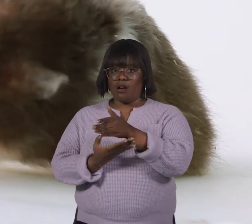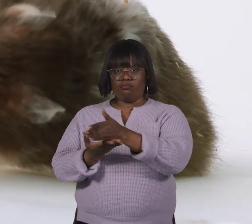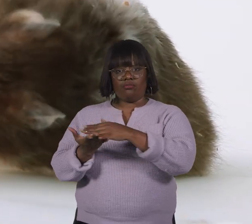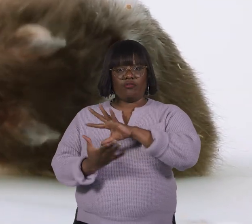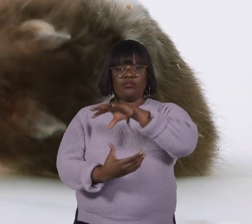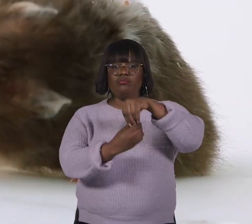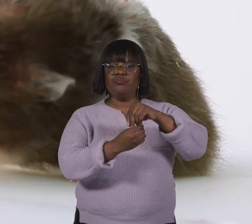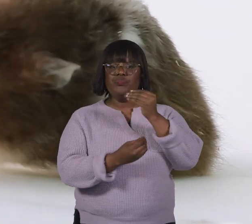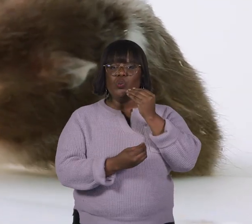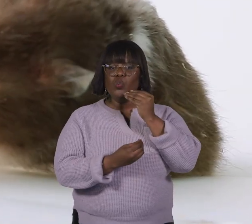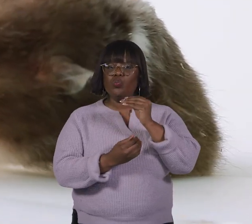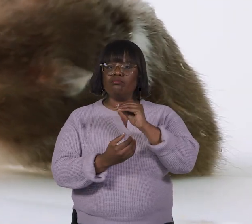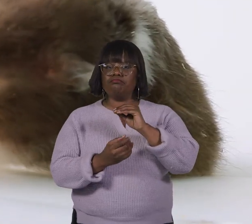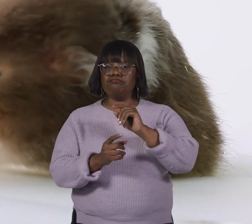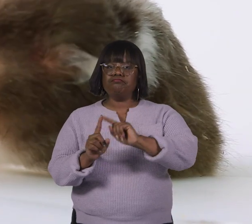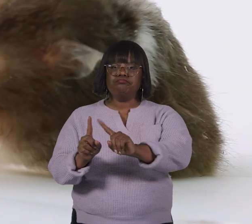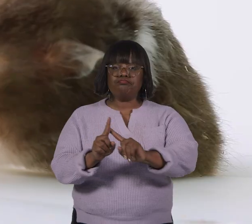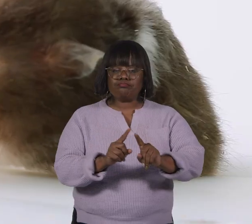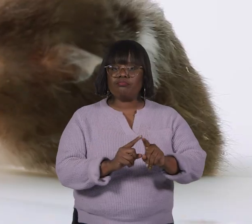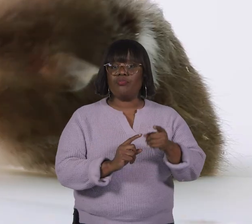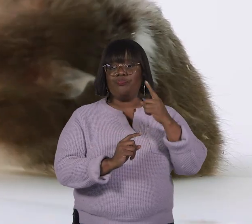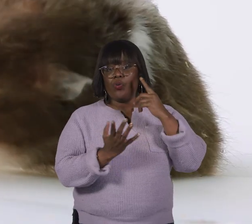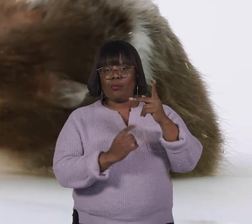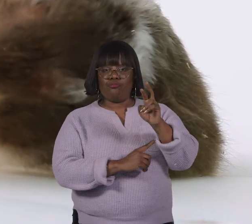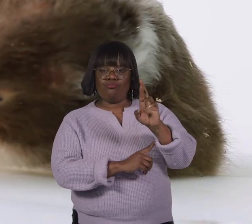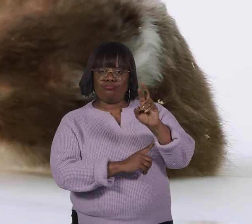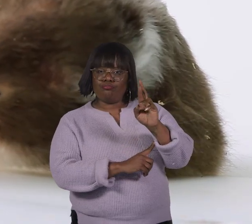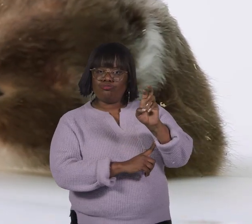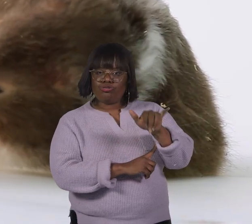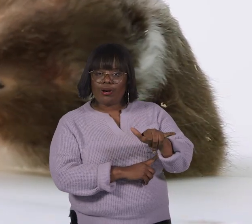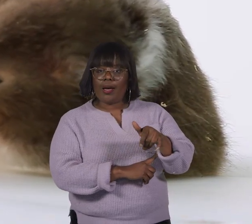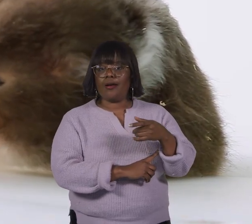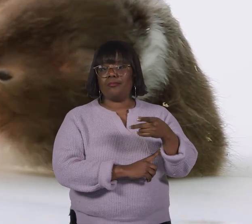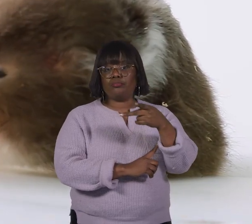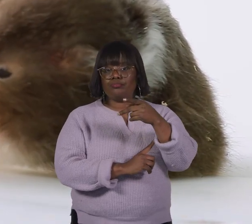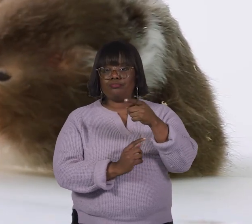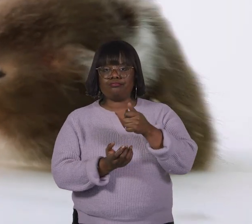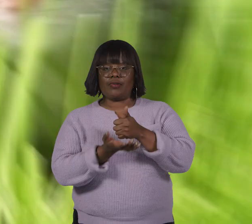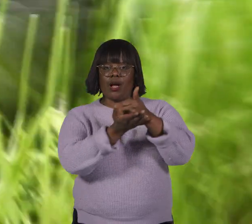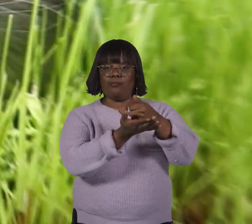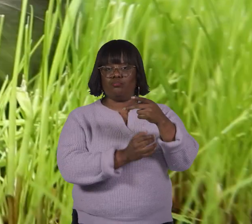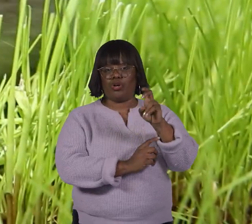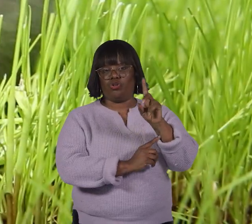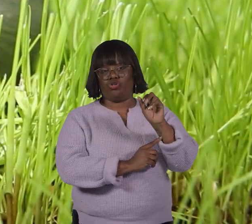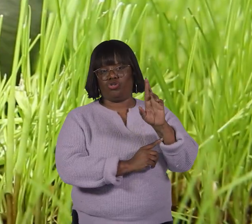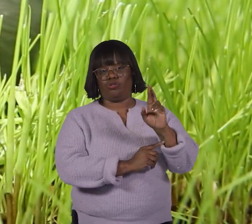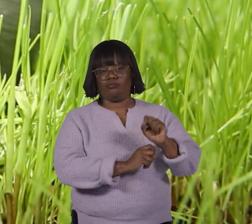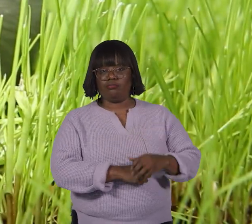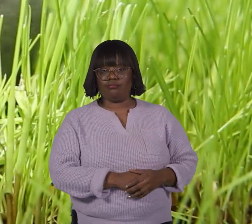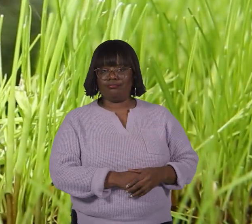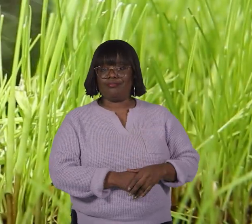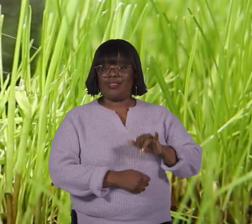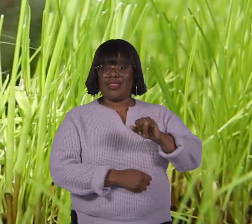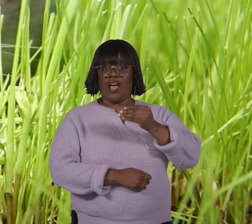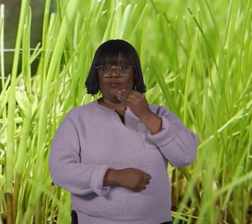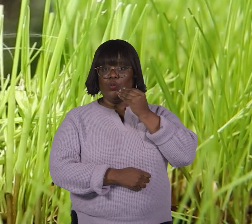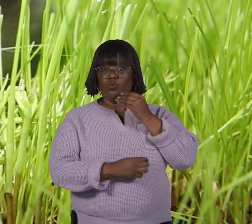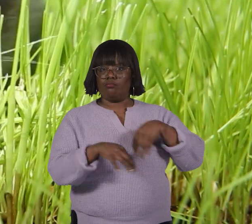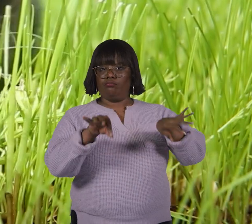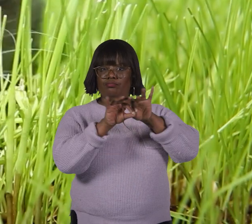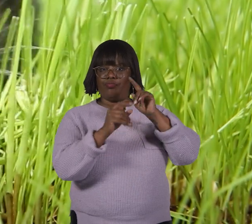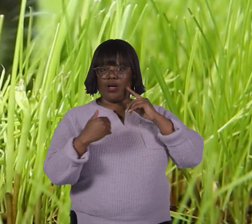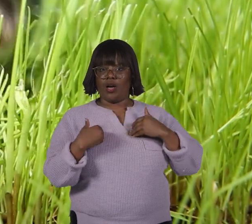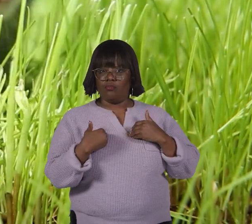part of the food chain serving as prey for predators like owls foxes and snakes by being a food source for these